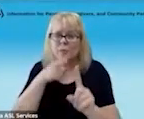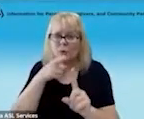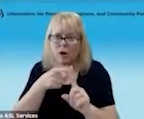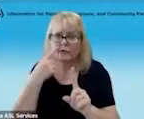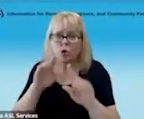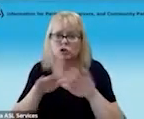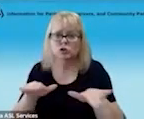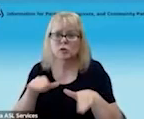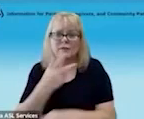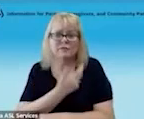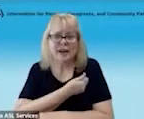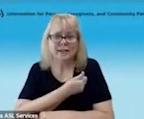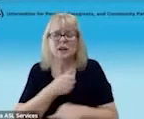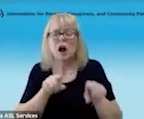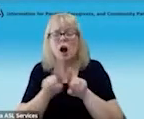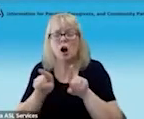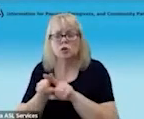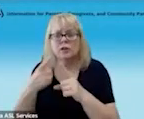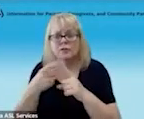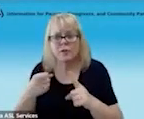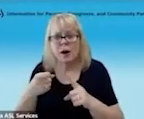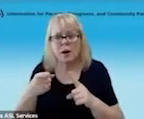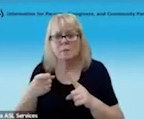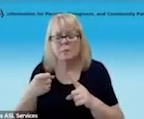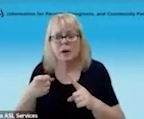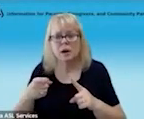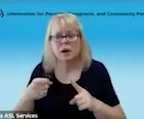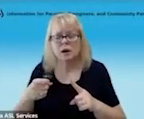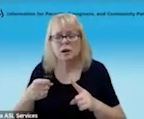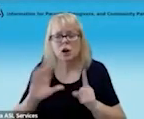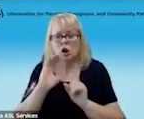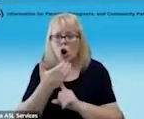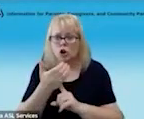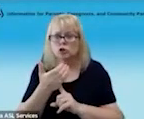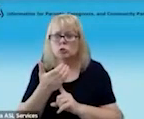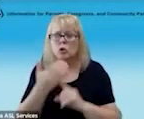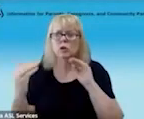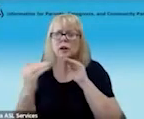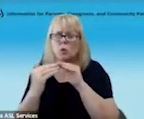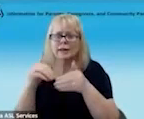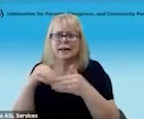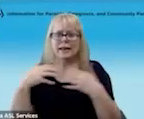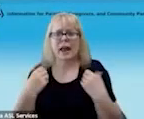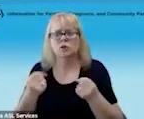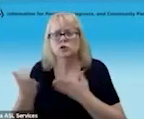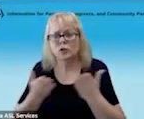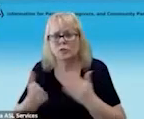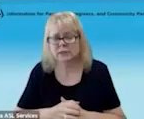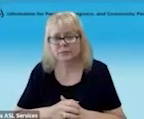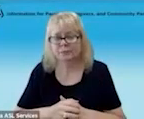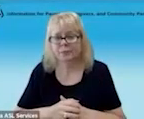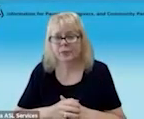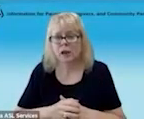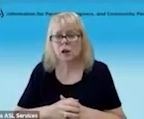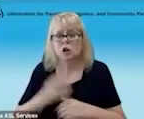the process and addressing her concern. This is a very important lesson learned, that the entry point to getting